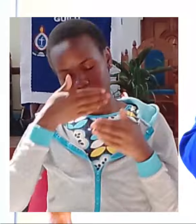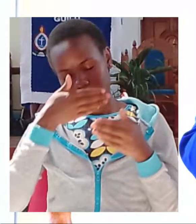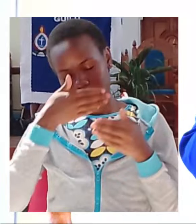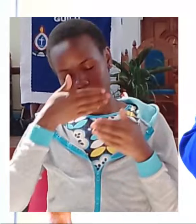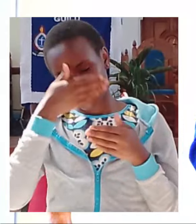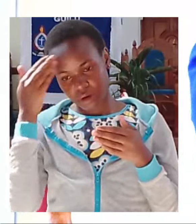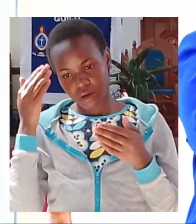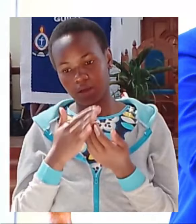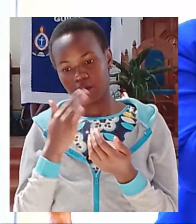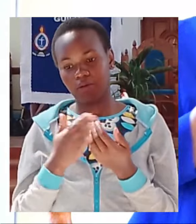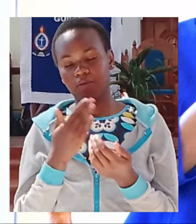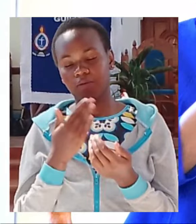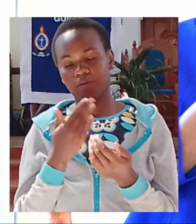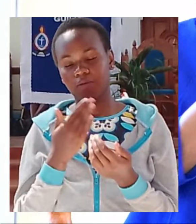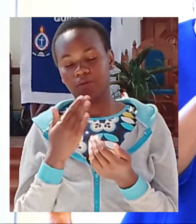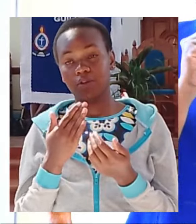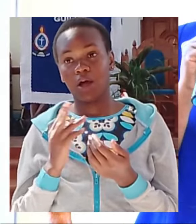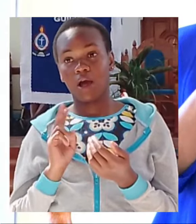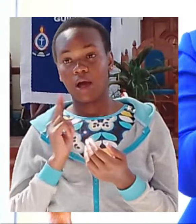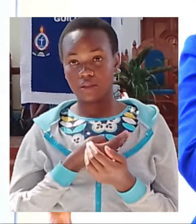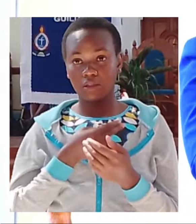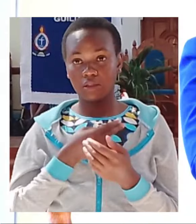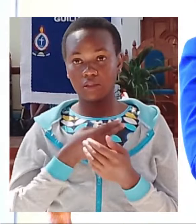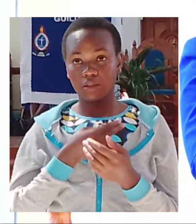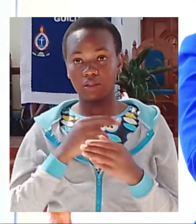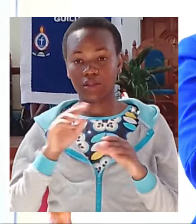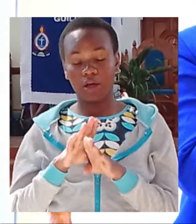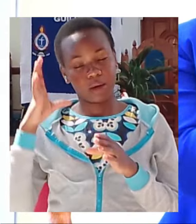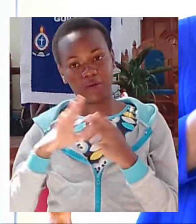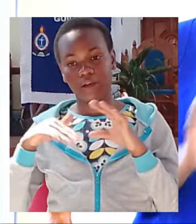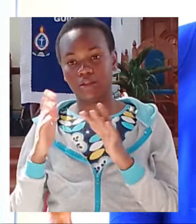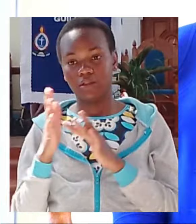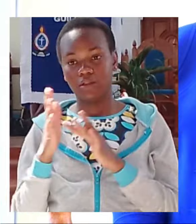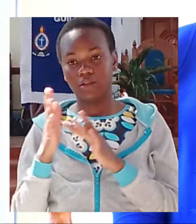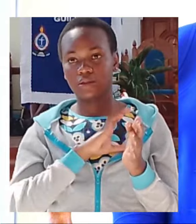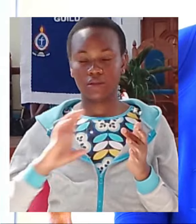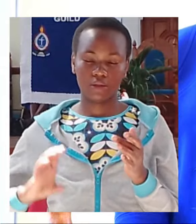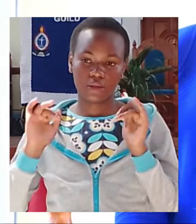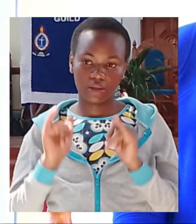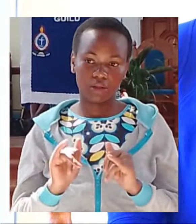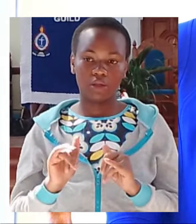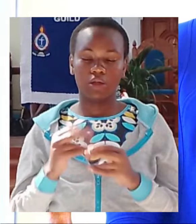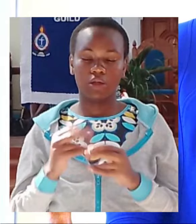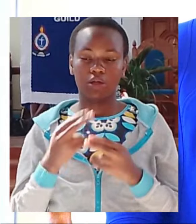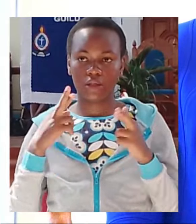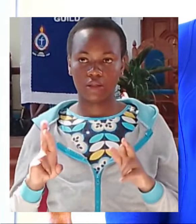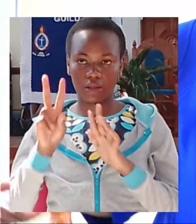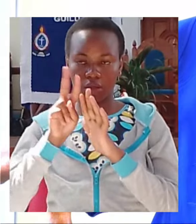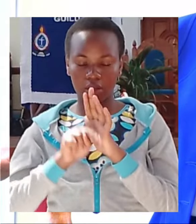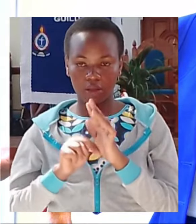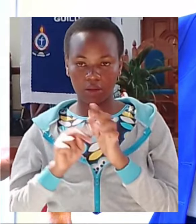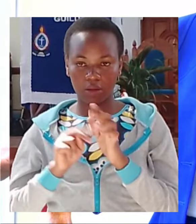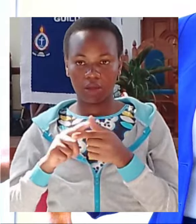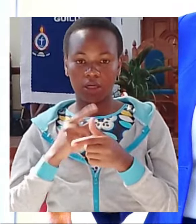if we don't forget taking care of ourselves and others and believing in God, yes, we can attain righteousness. But many